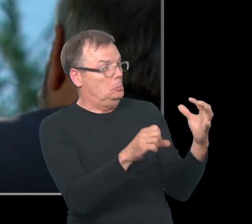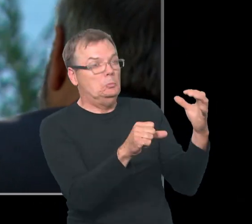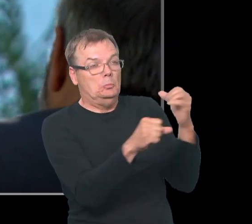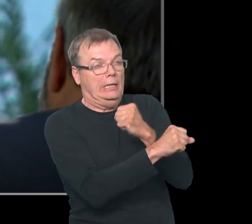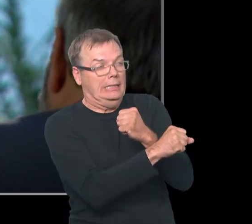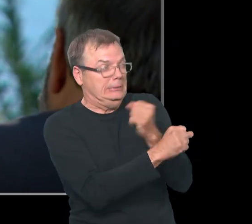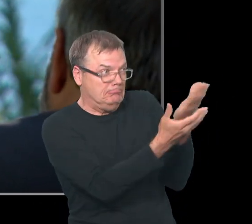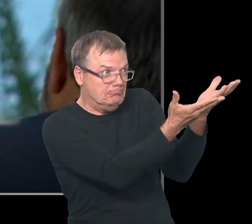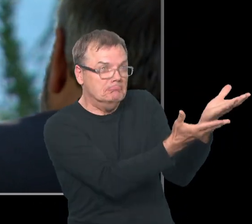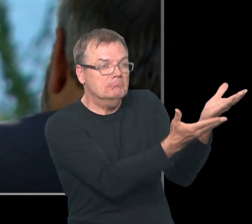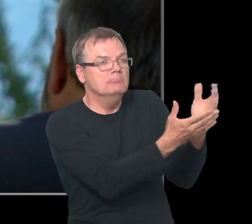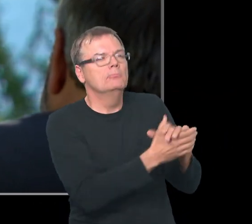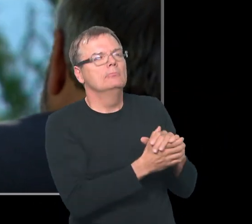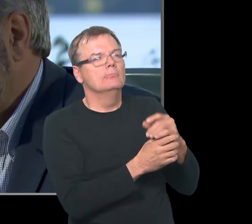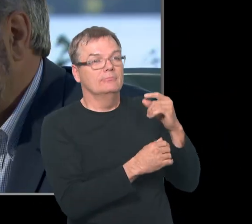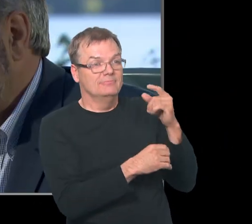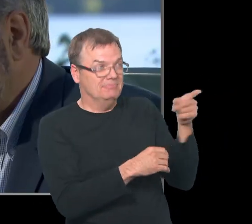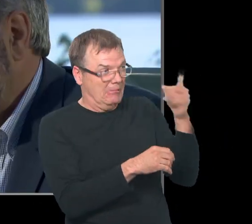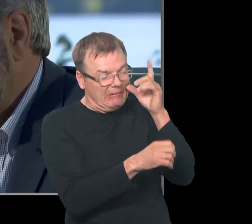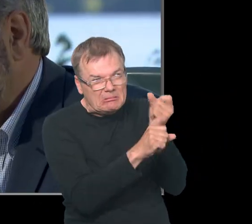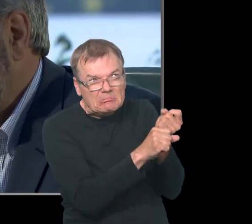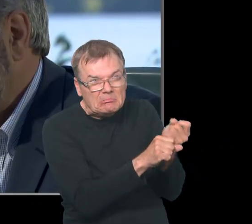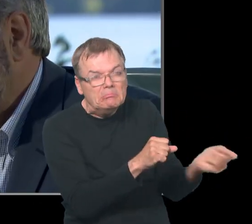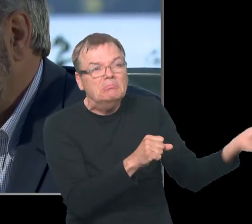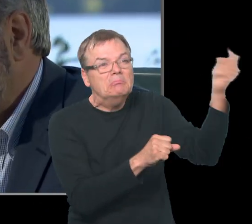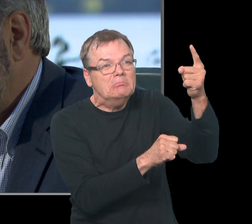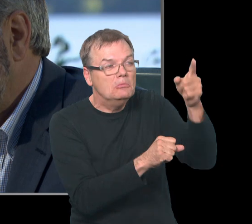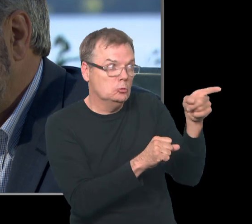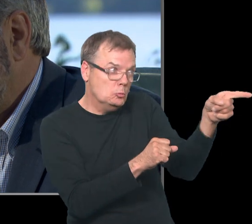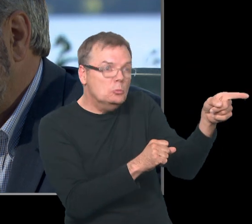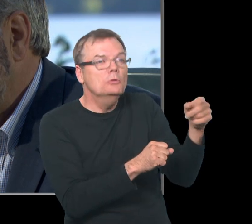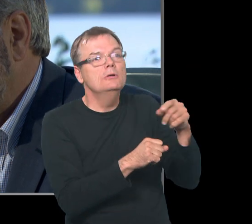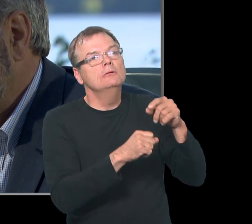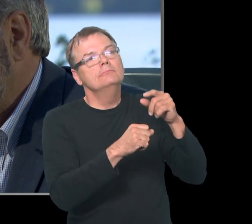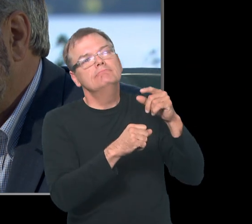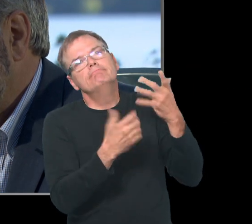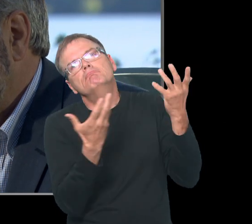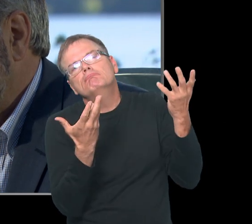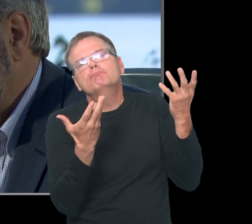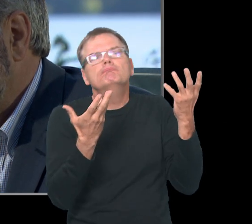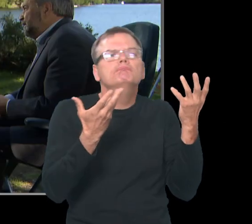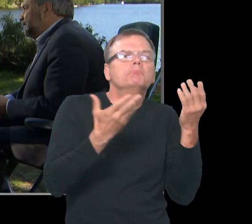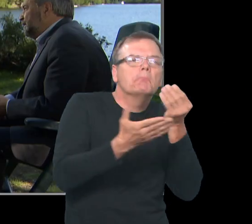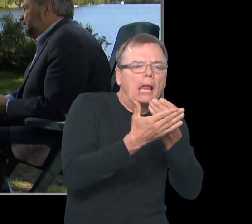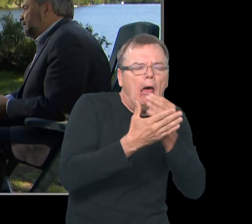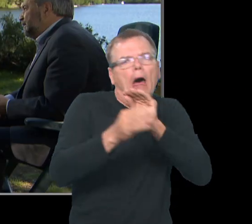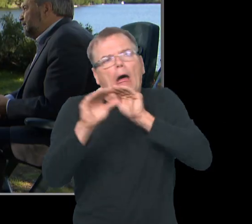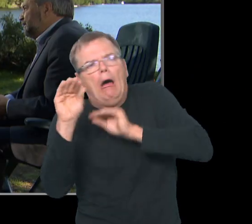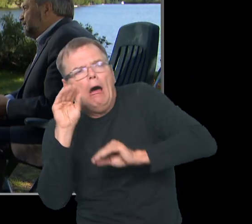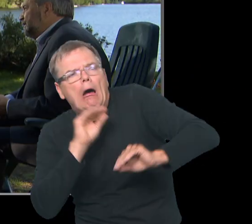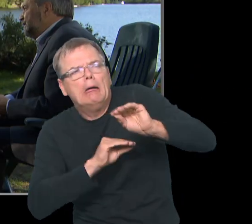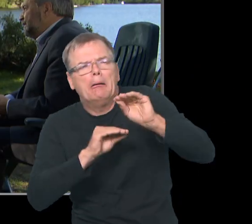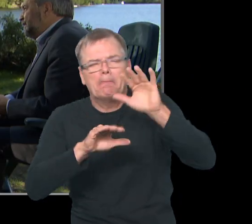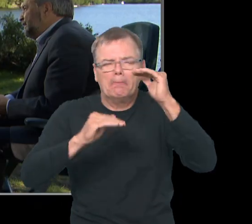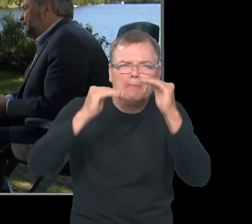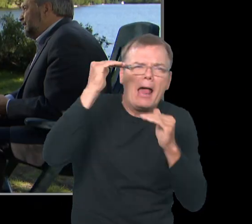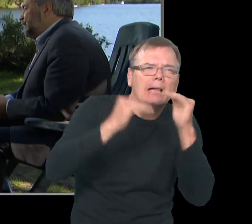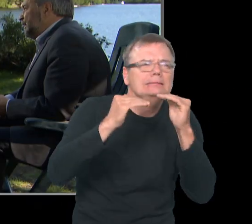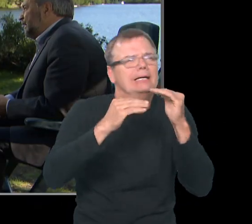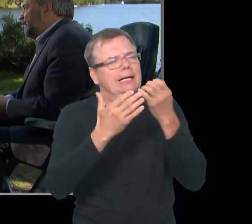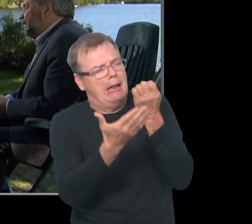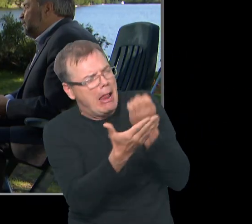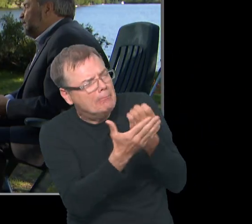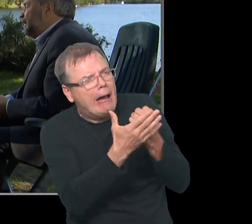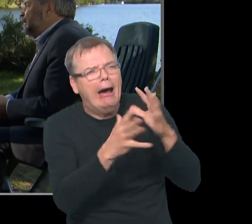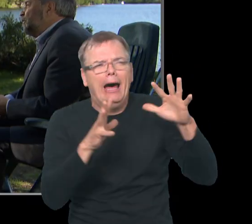this much tougher than I thought it was going to. They left me with a mess in the books. And you know what? There's no way that we could have